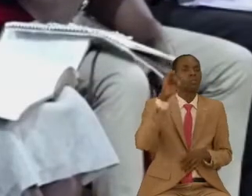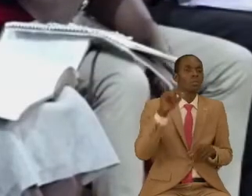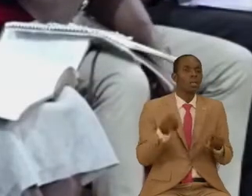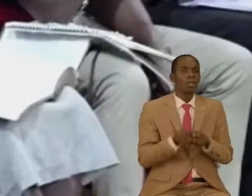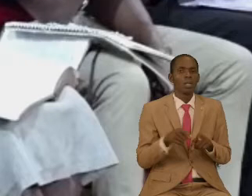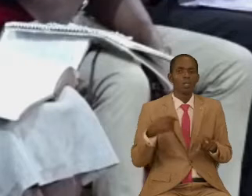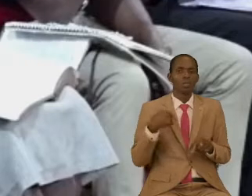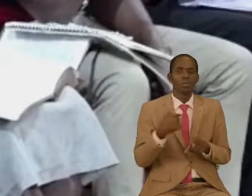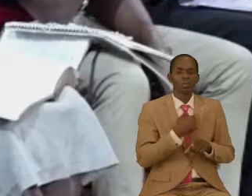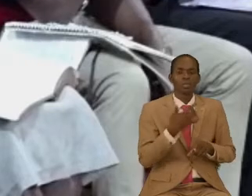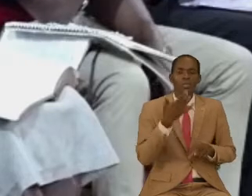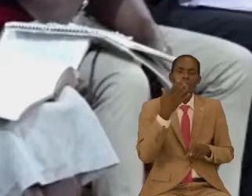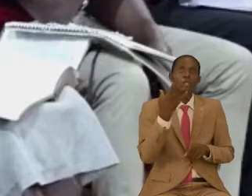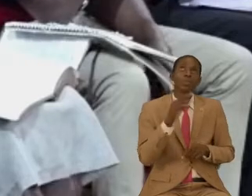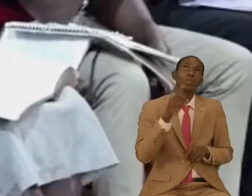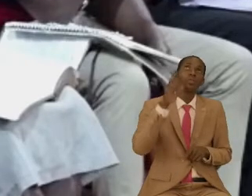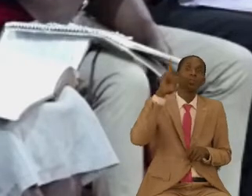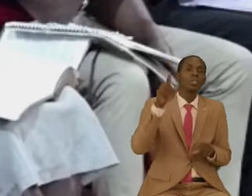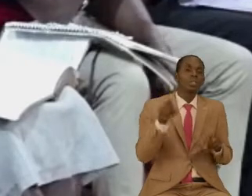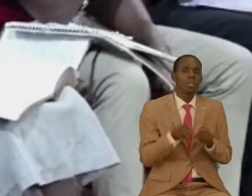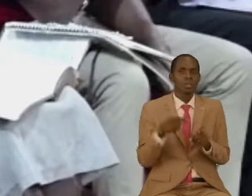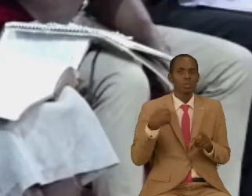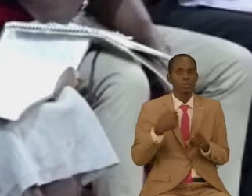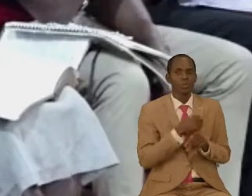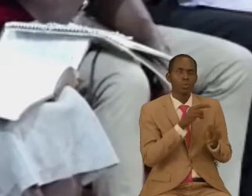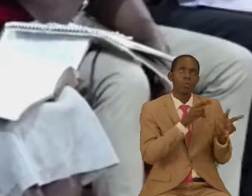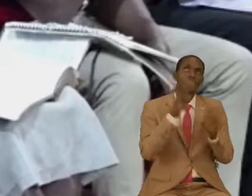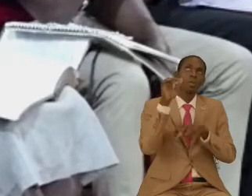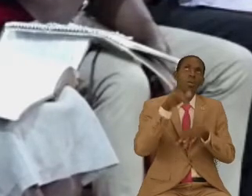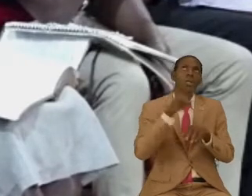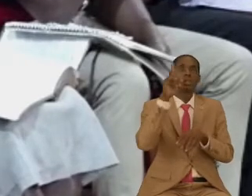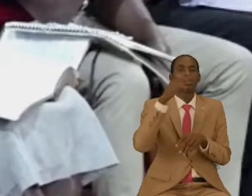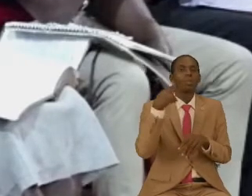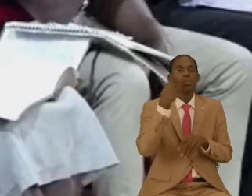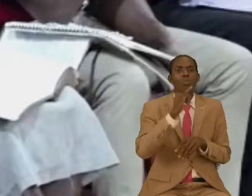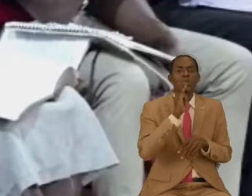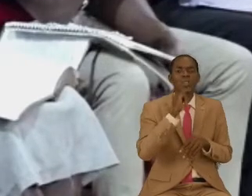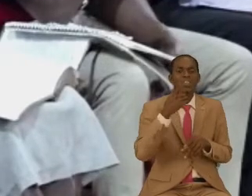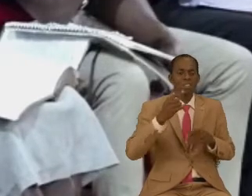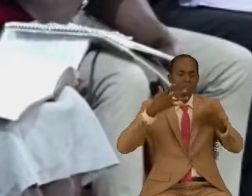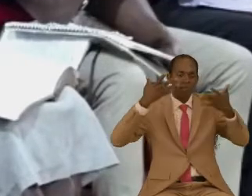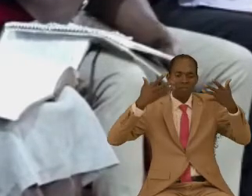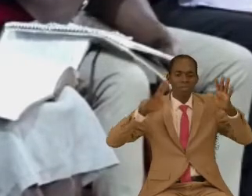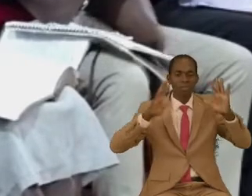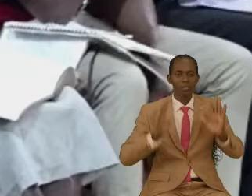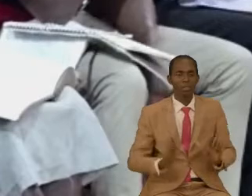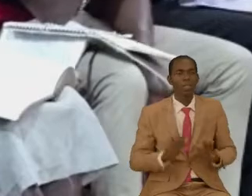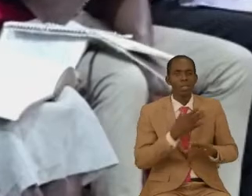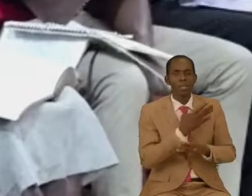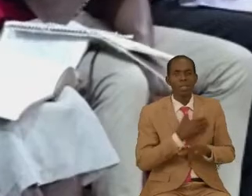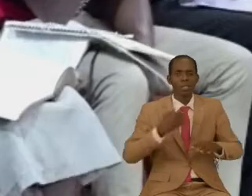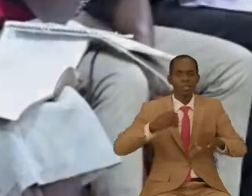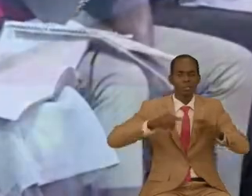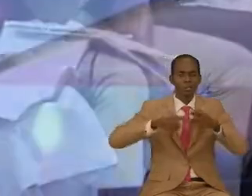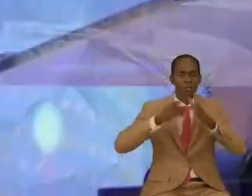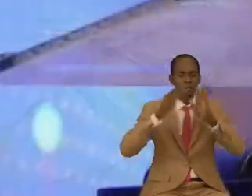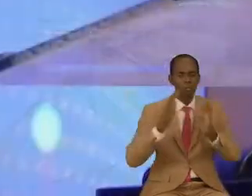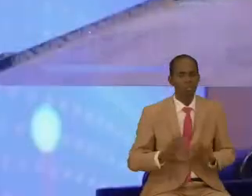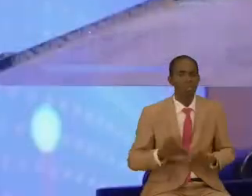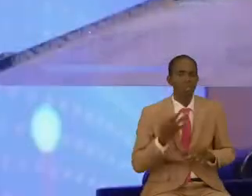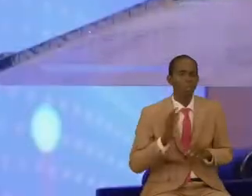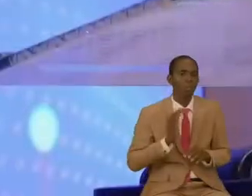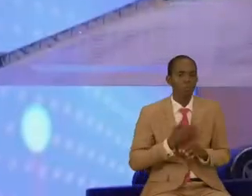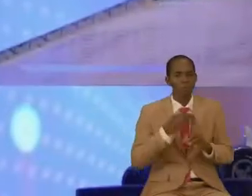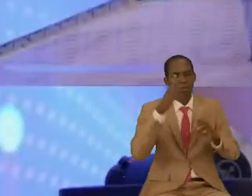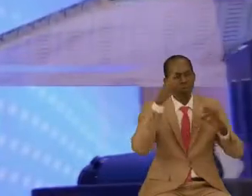gaze on him, as we look at him, who is the finisher, the author, and the finisher of our